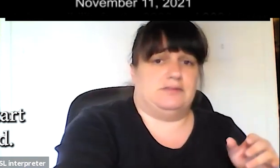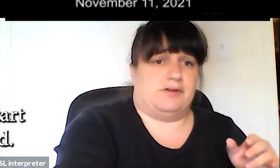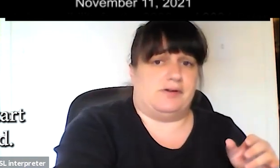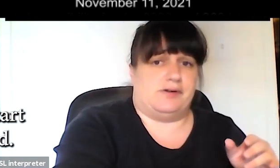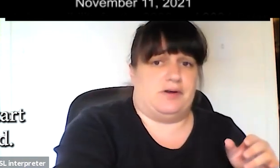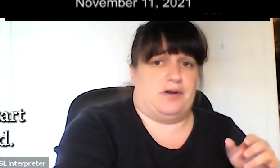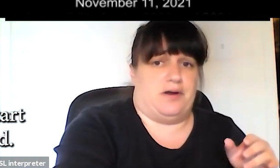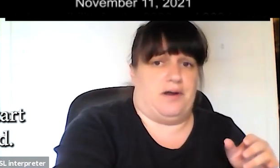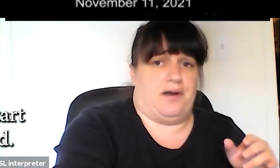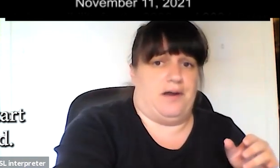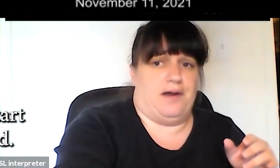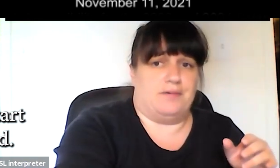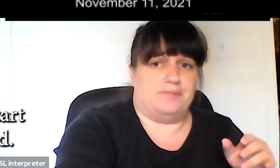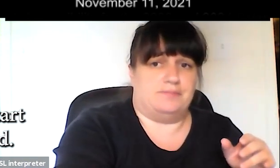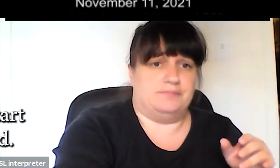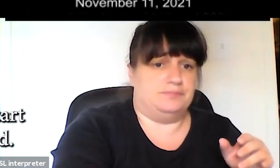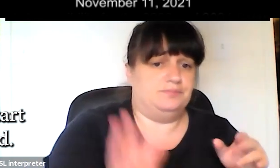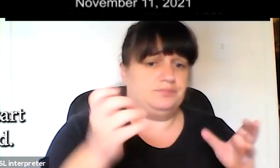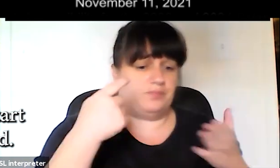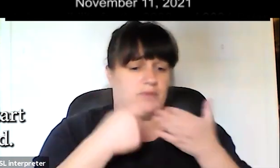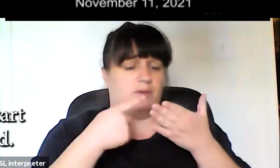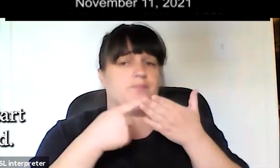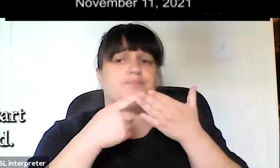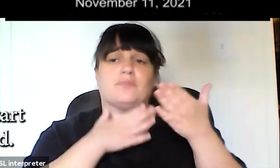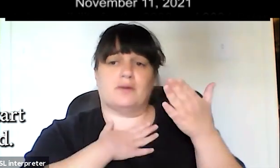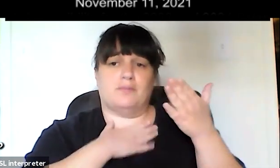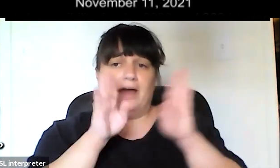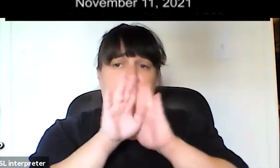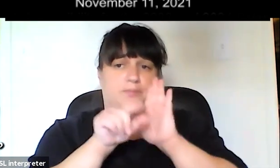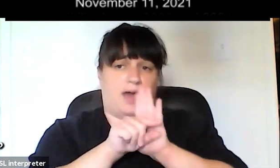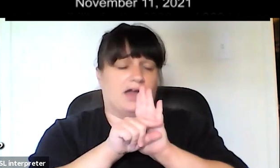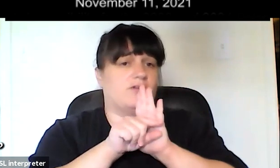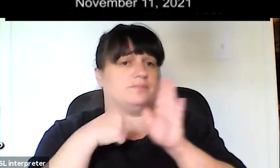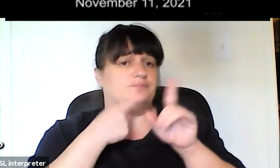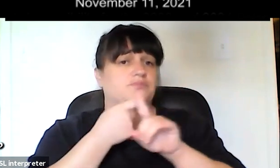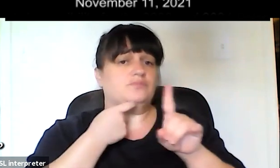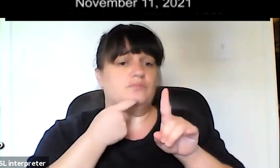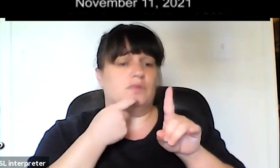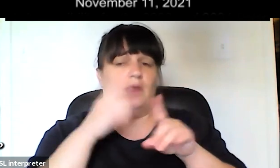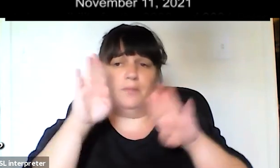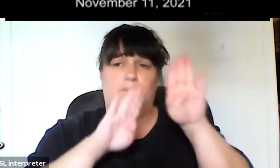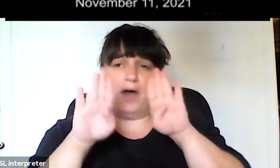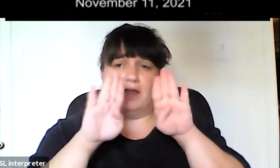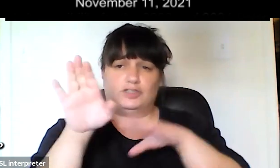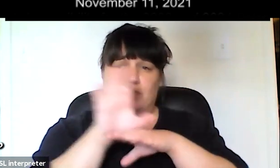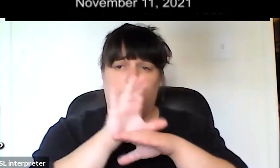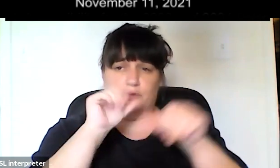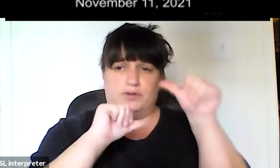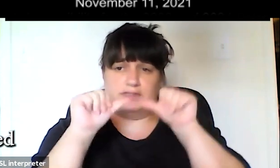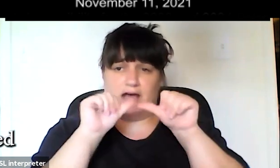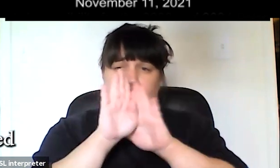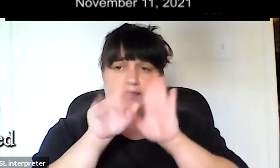further ado, I wanted to start just by talking about my background. I come from a biology and computer science